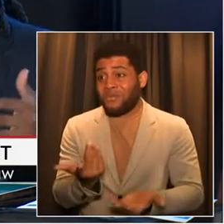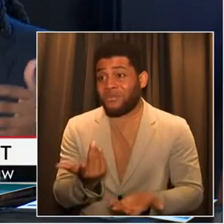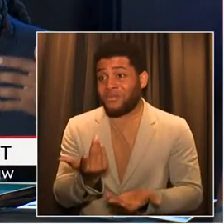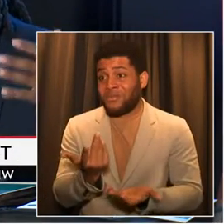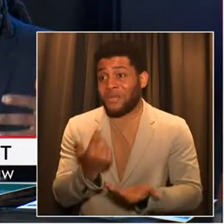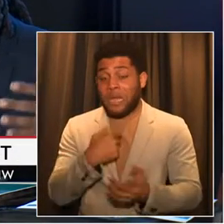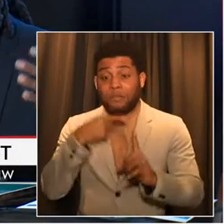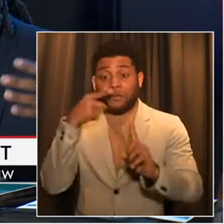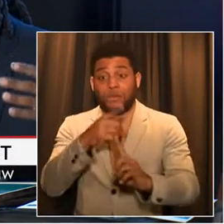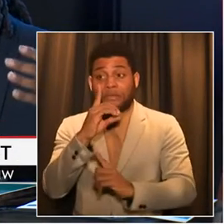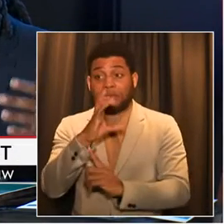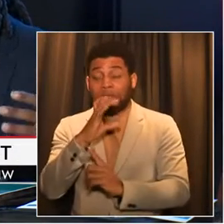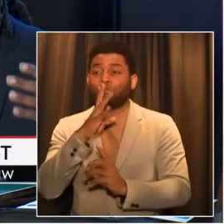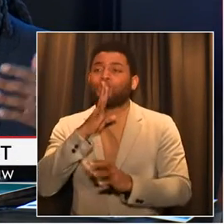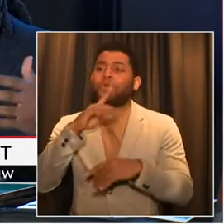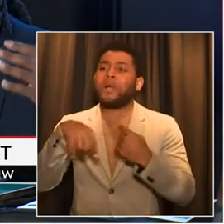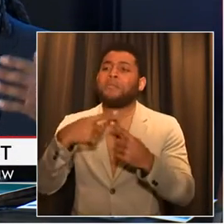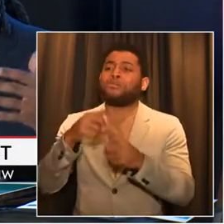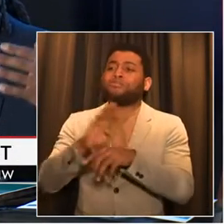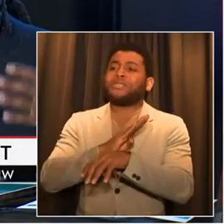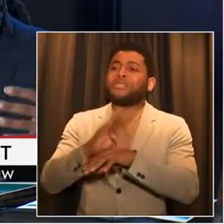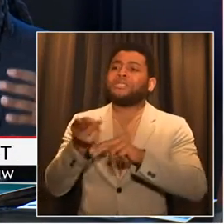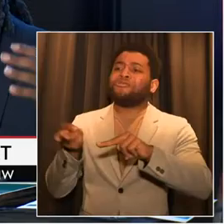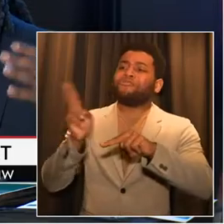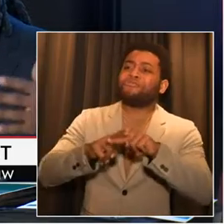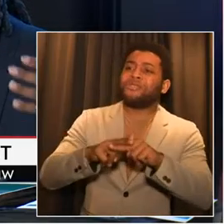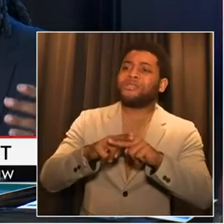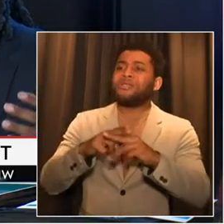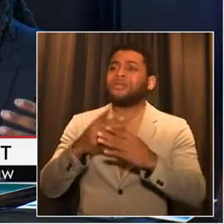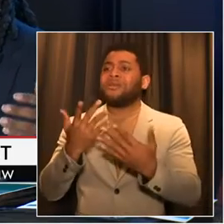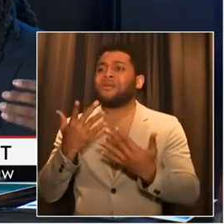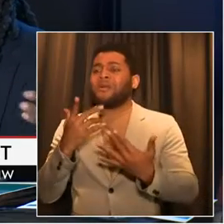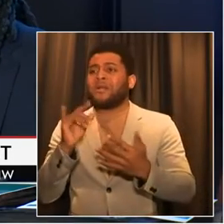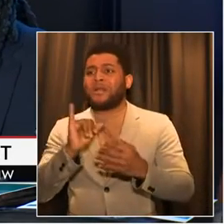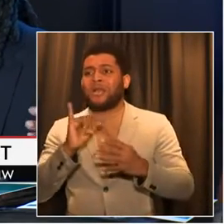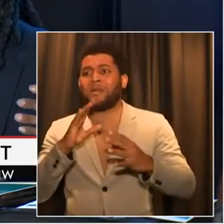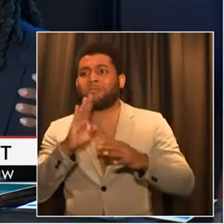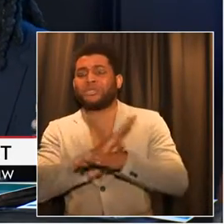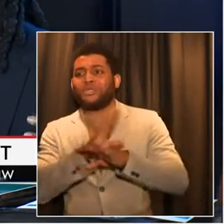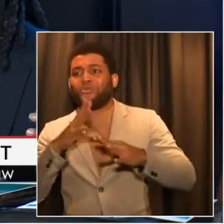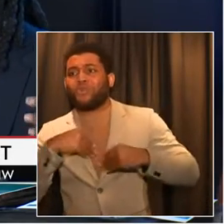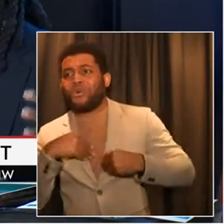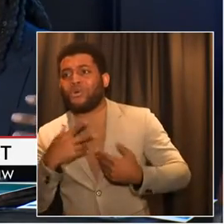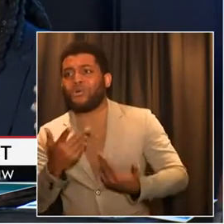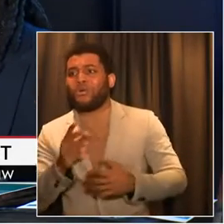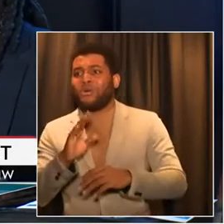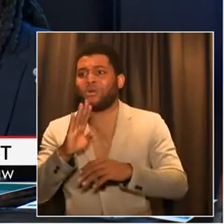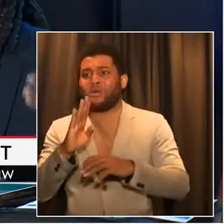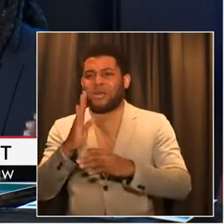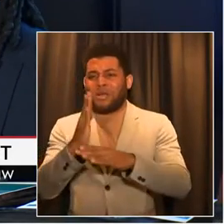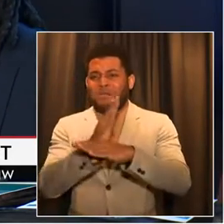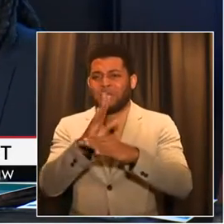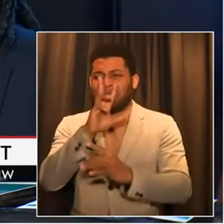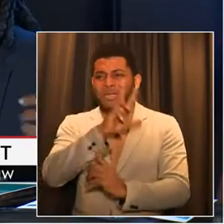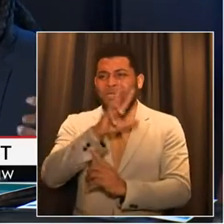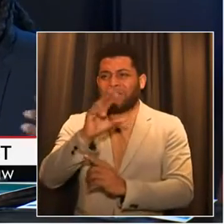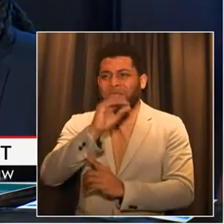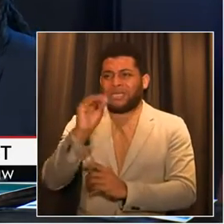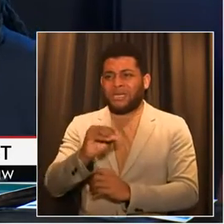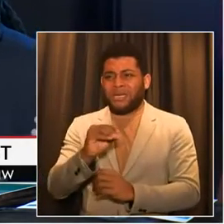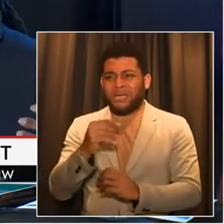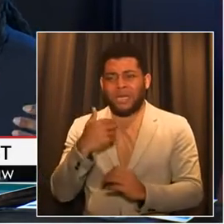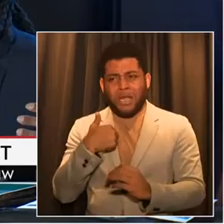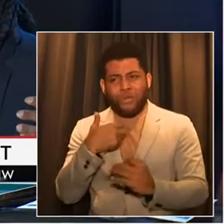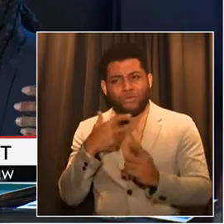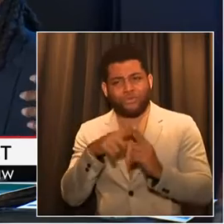says increase in share minority-owned employer businesses to 33%. I just want to hear more clarity on how do we get there, because some of the